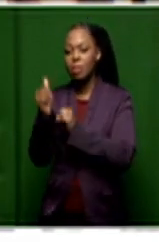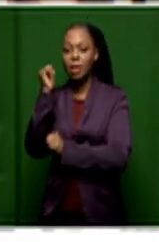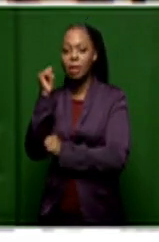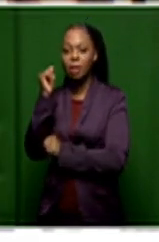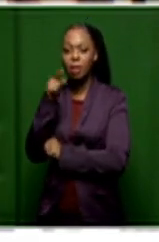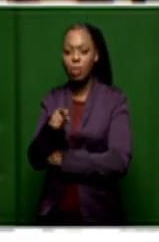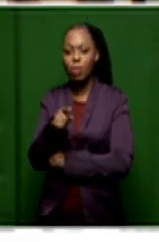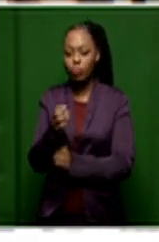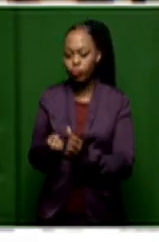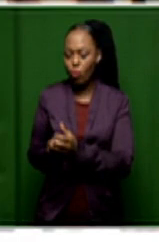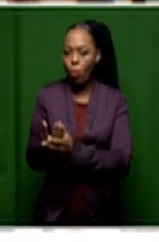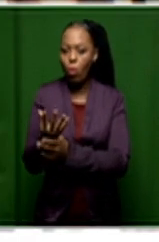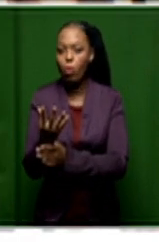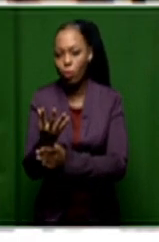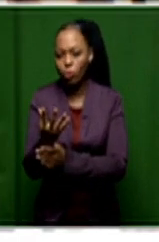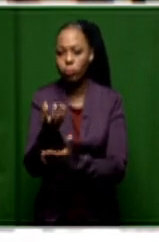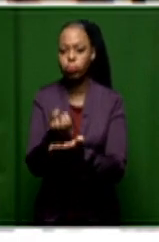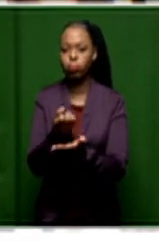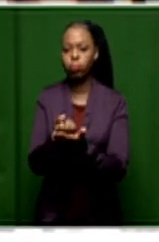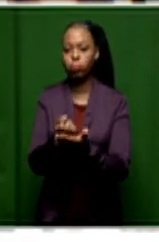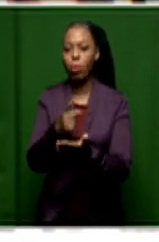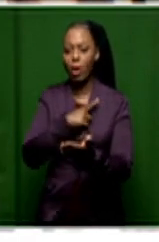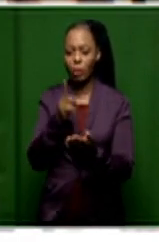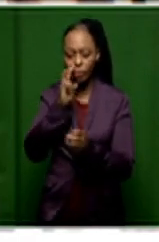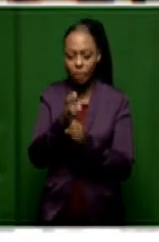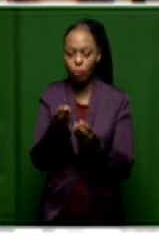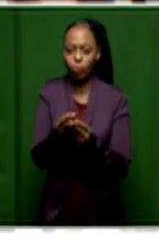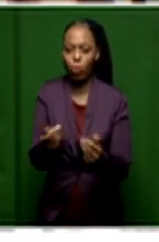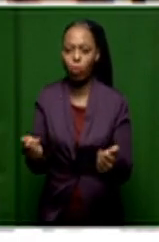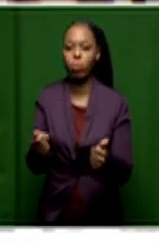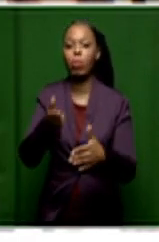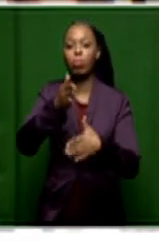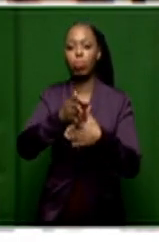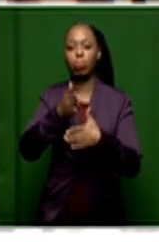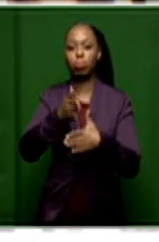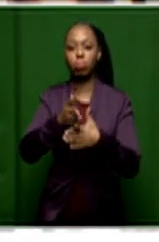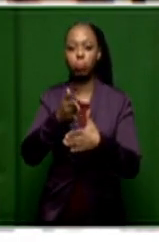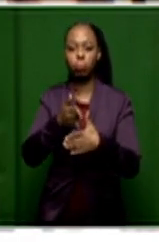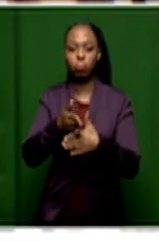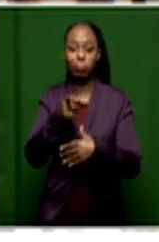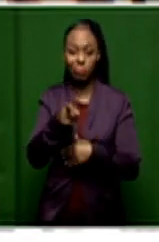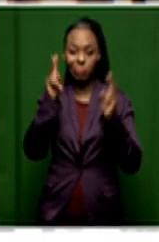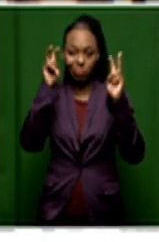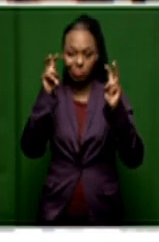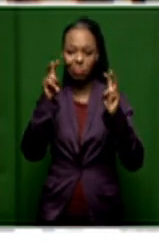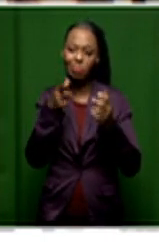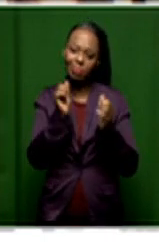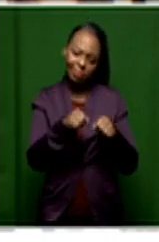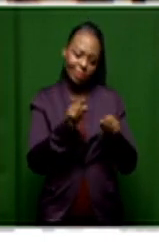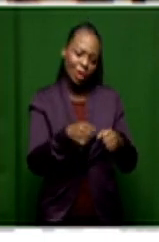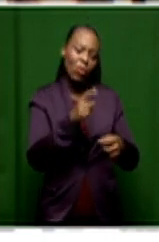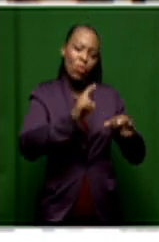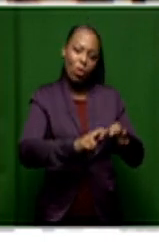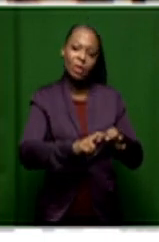growth that is needed to alleviate the unemployment problem. So yes, this third quarter figure is good, and